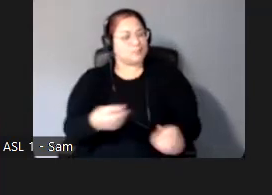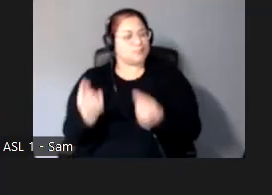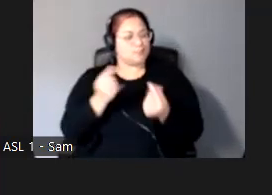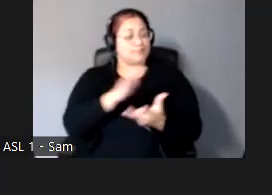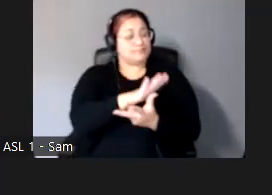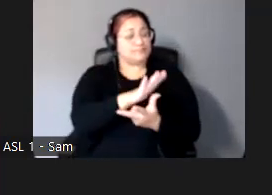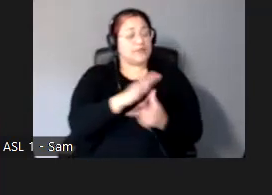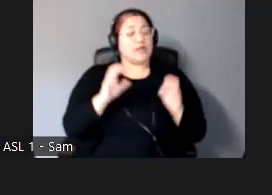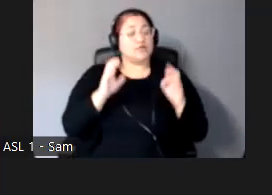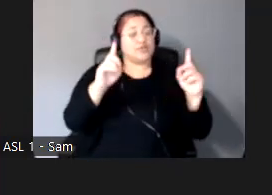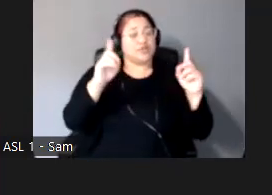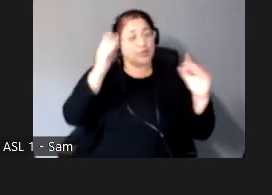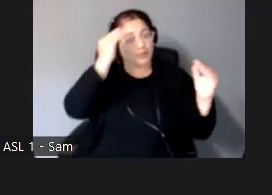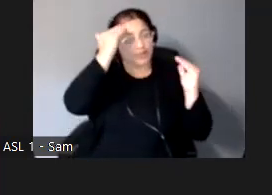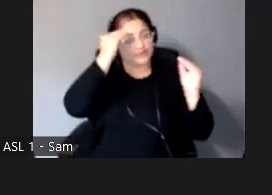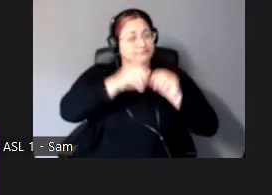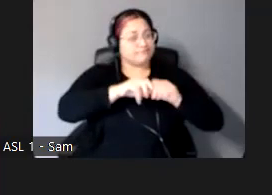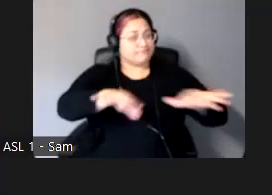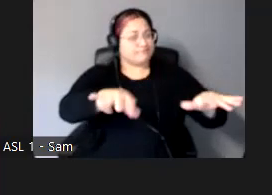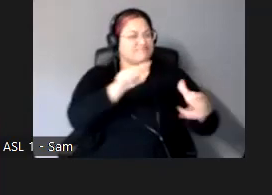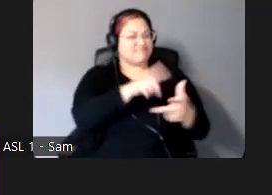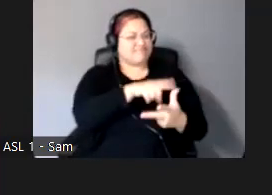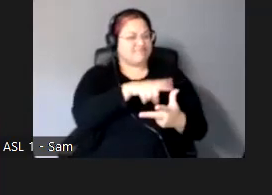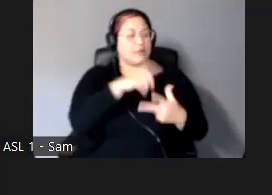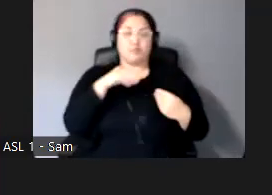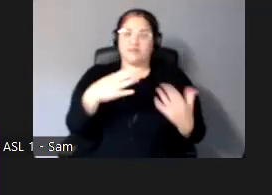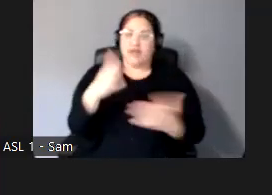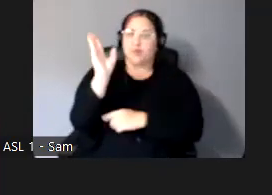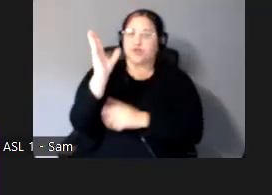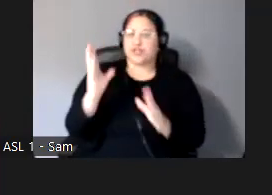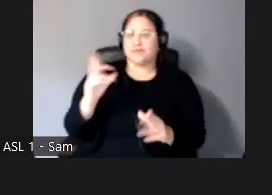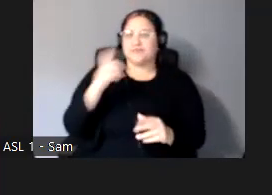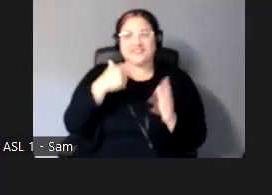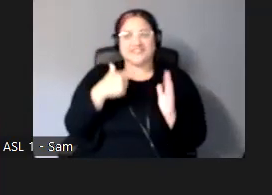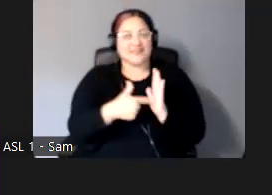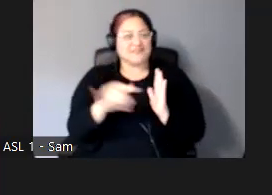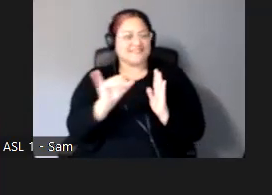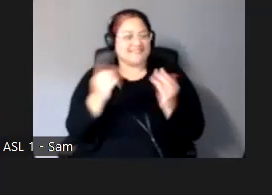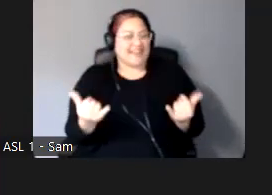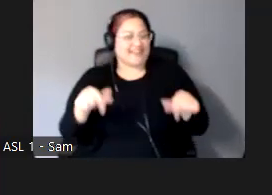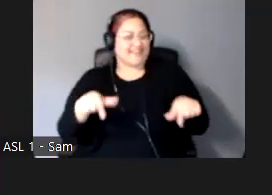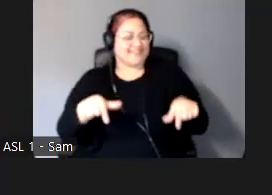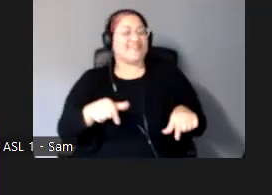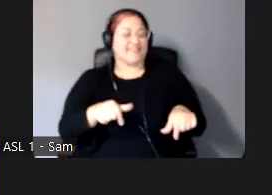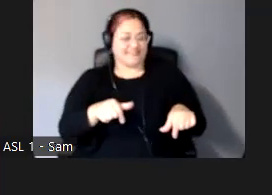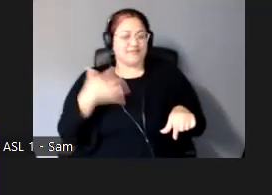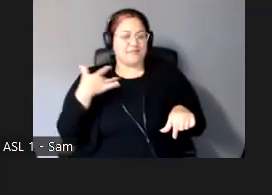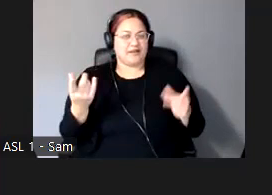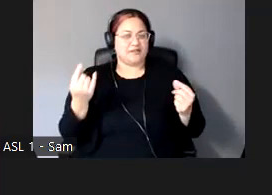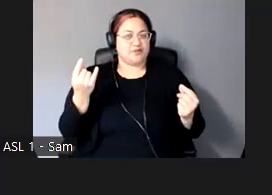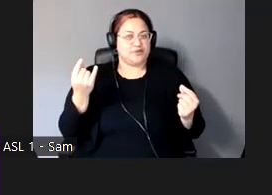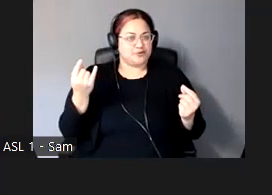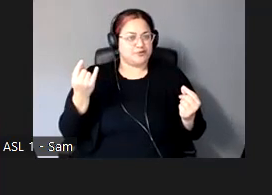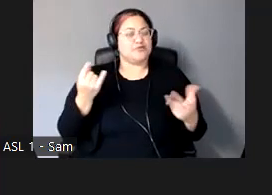where we do provide many sessions for older adults, including today's webinar, where we do outreach to inform individuals